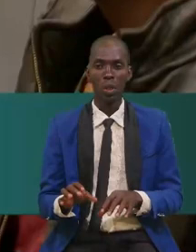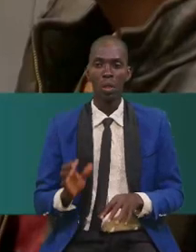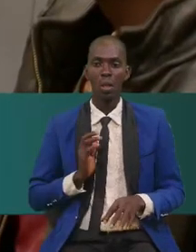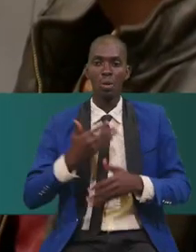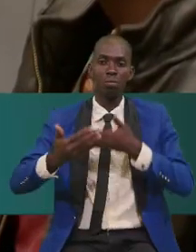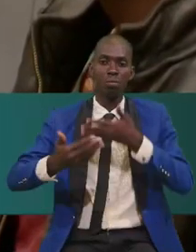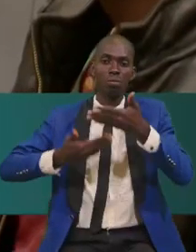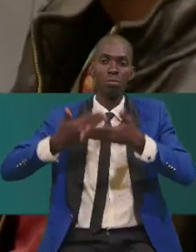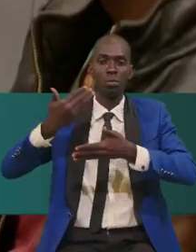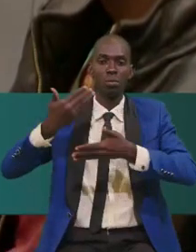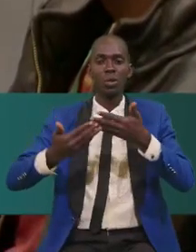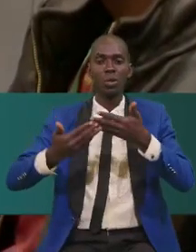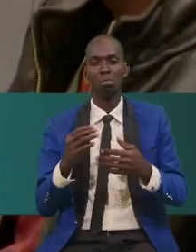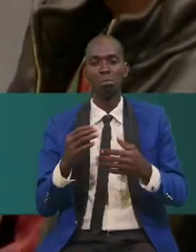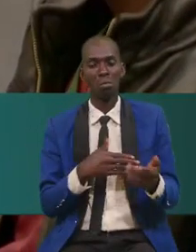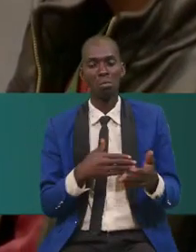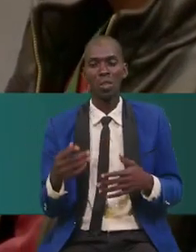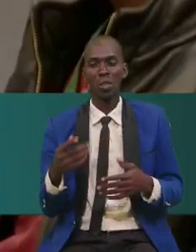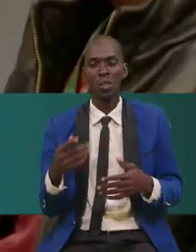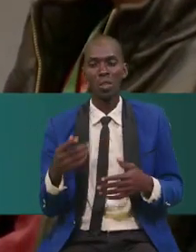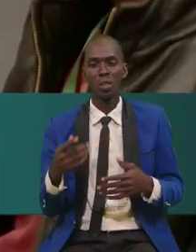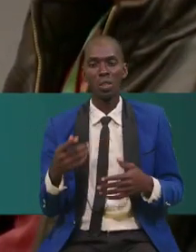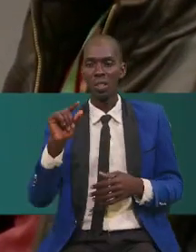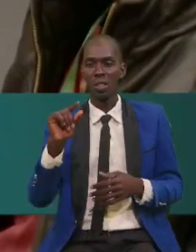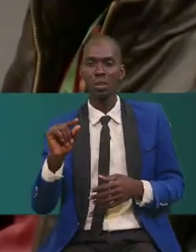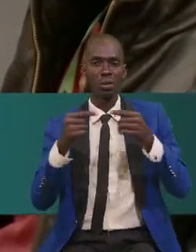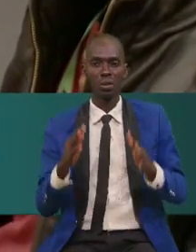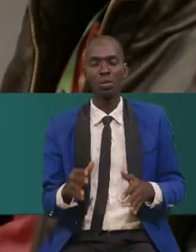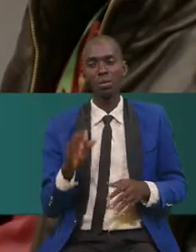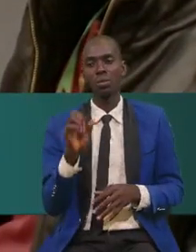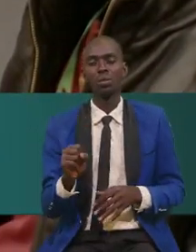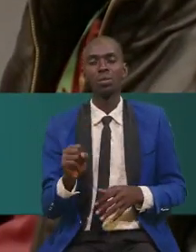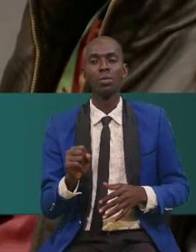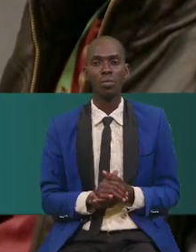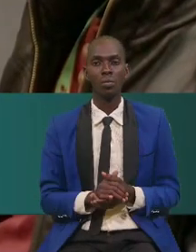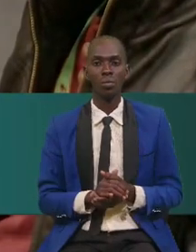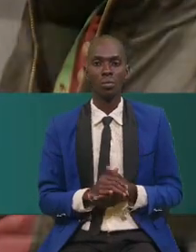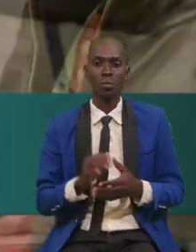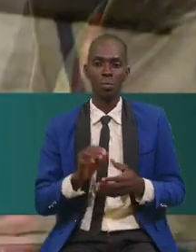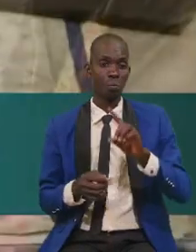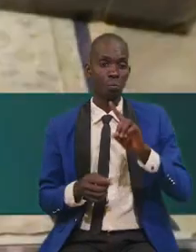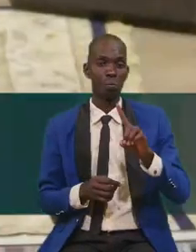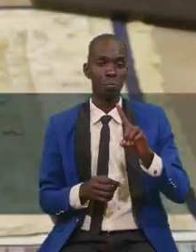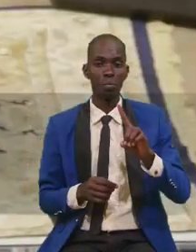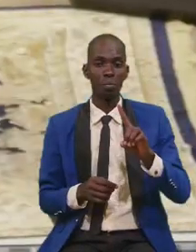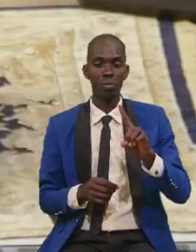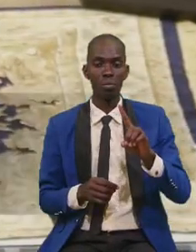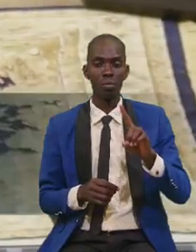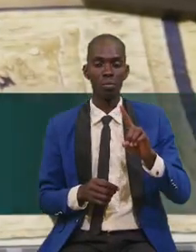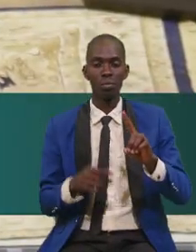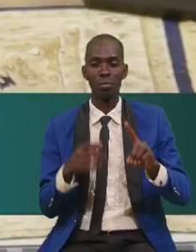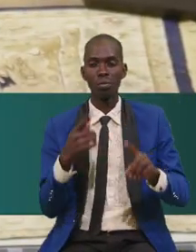little adversities or adversaries. Look at number one. Number one, we're looking at Ezekiel